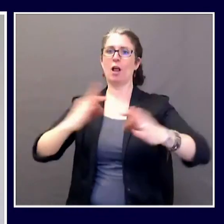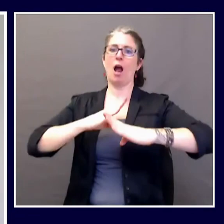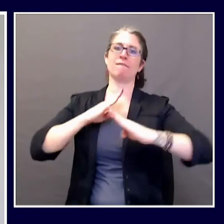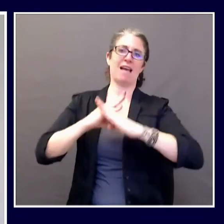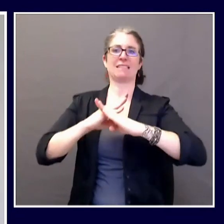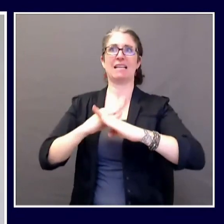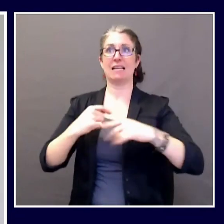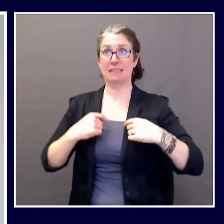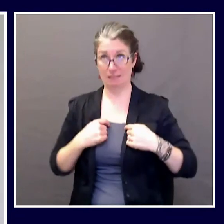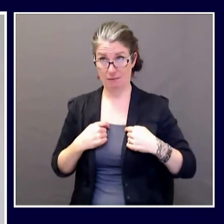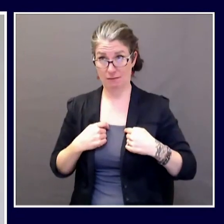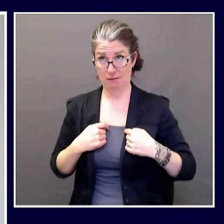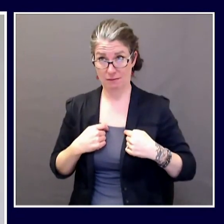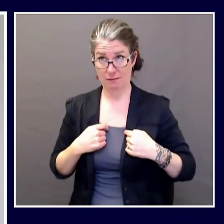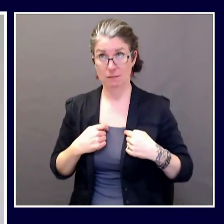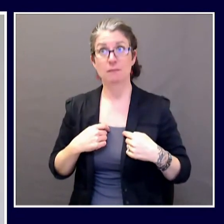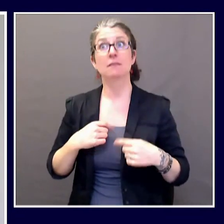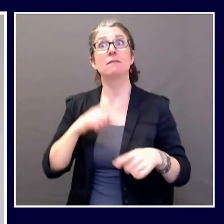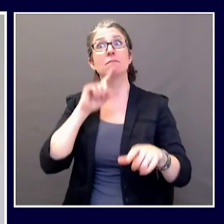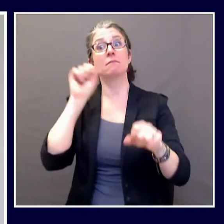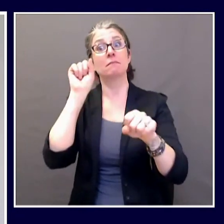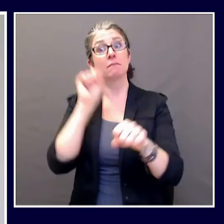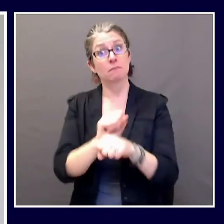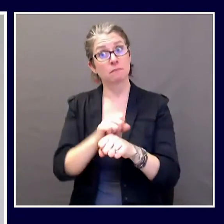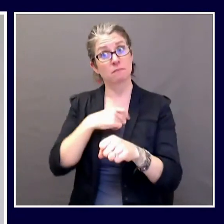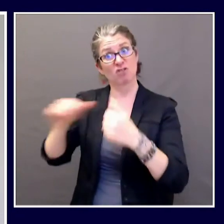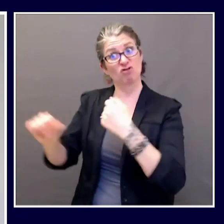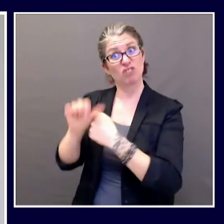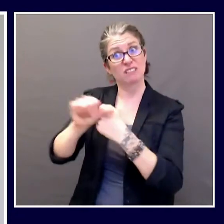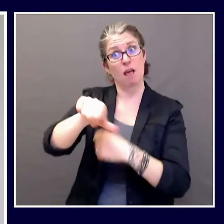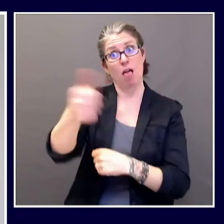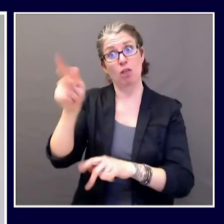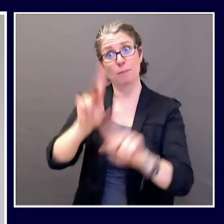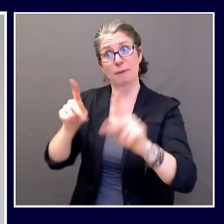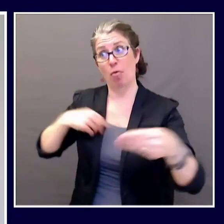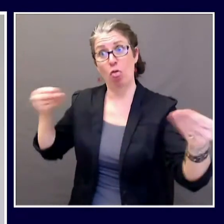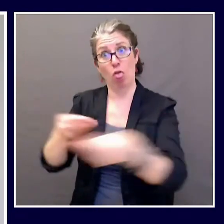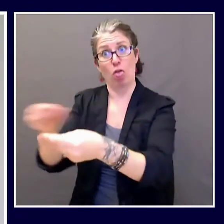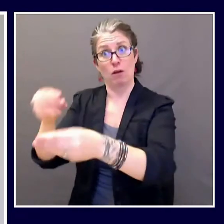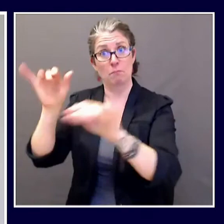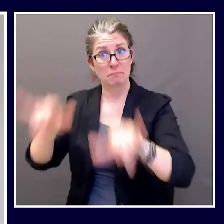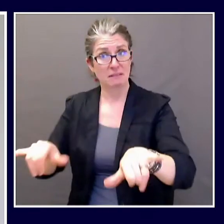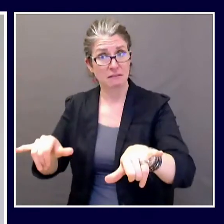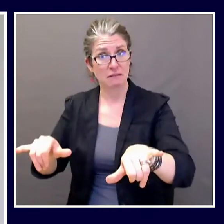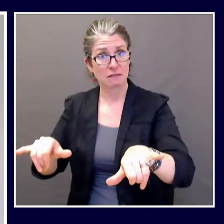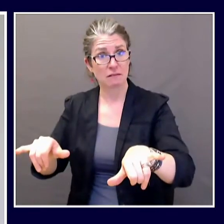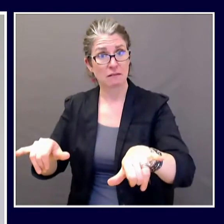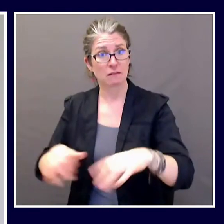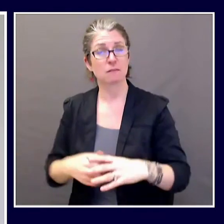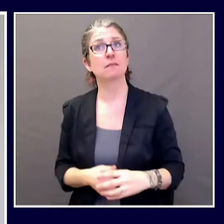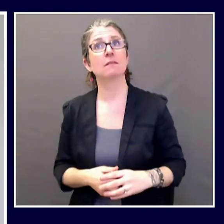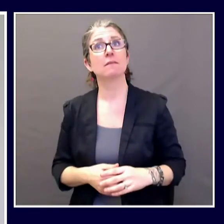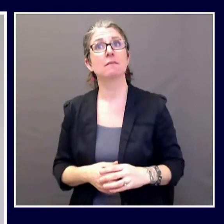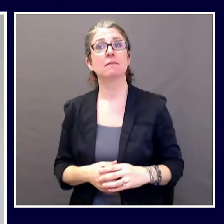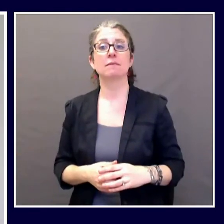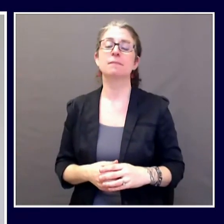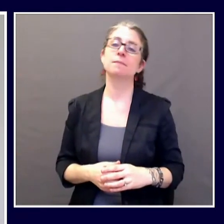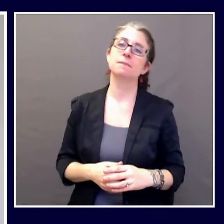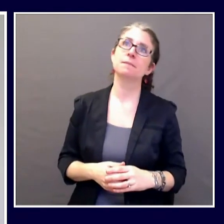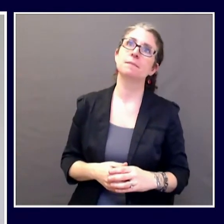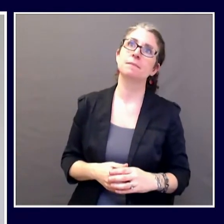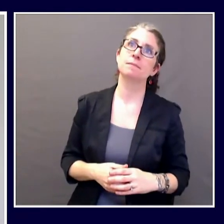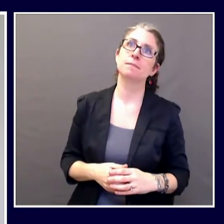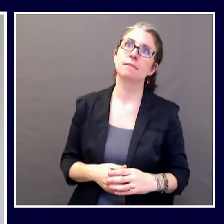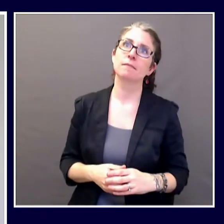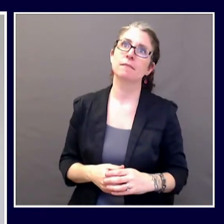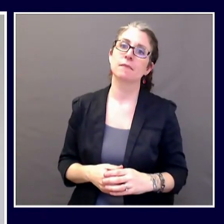So Amy, lots of moving pieces in that question without knowing exactly which vaccine and which variant